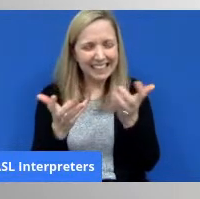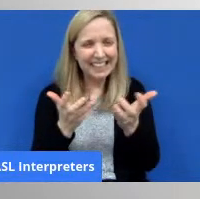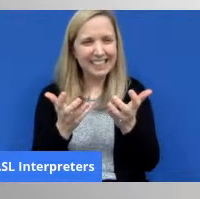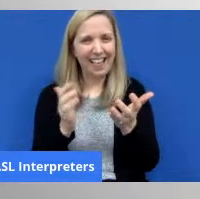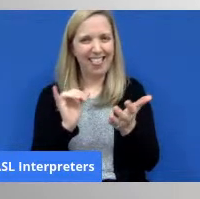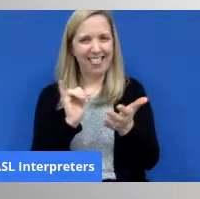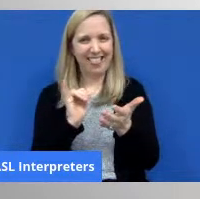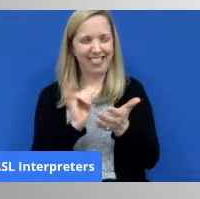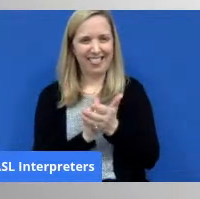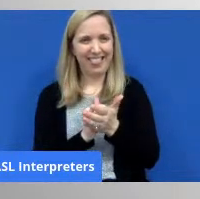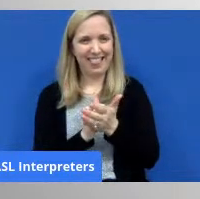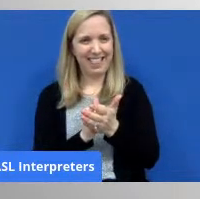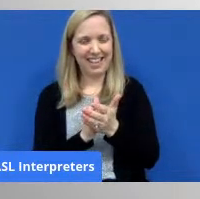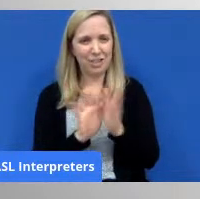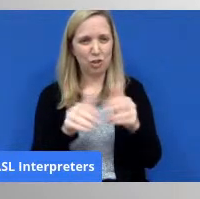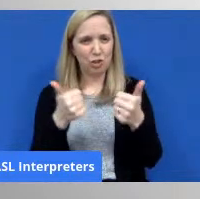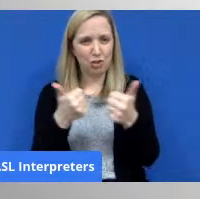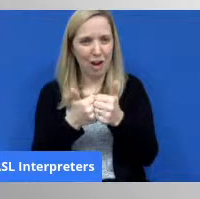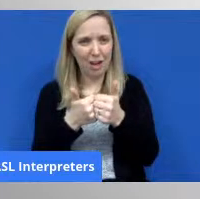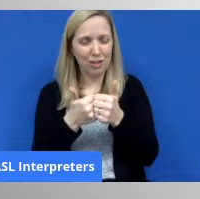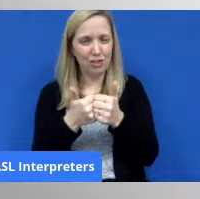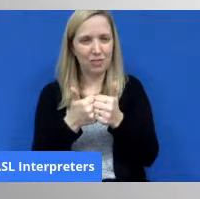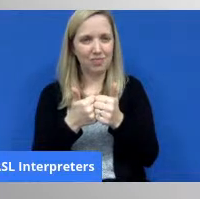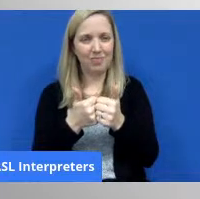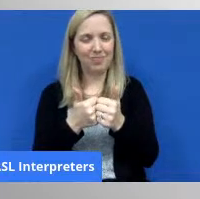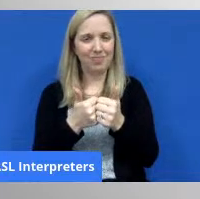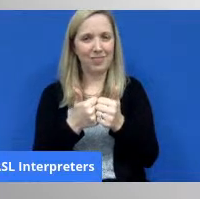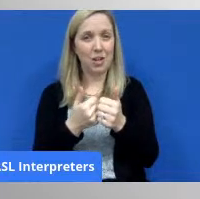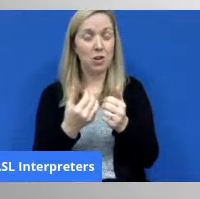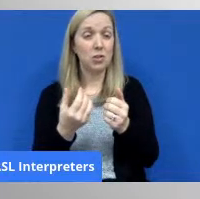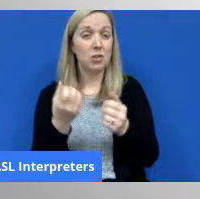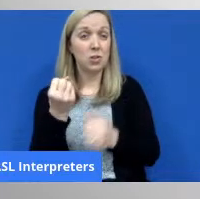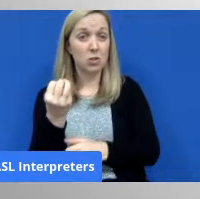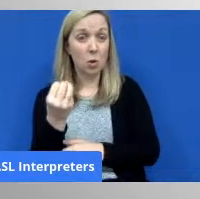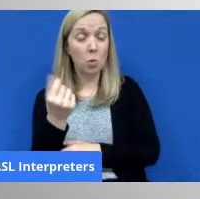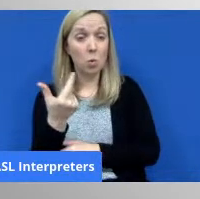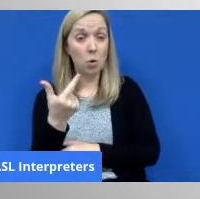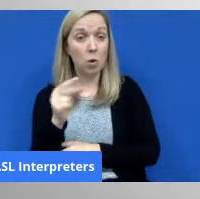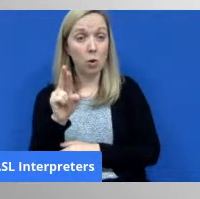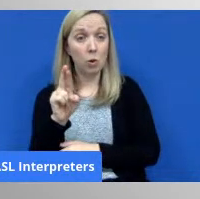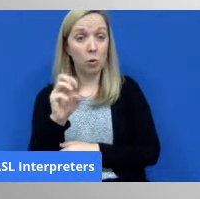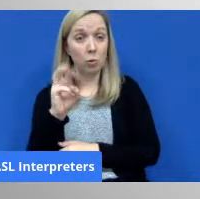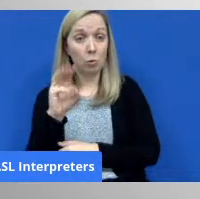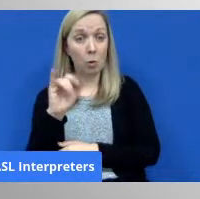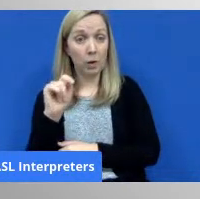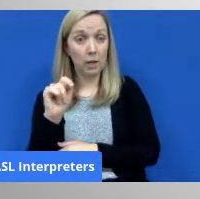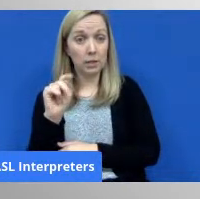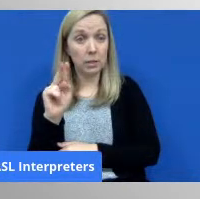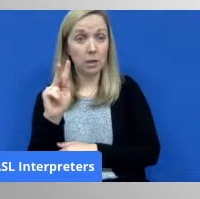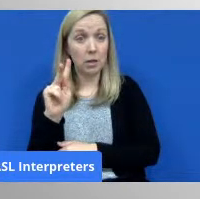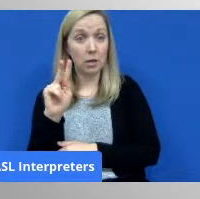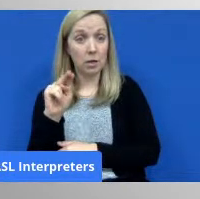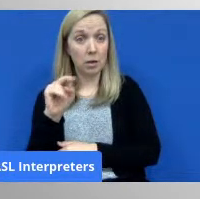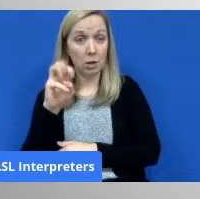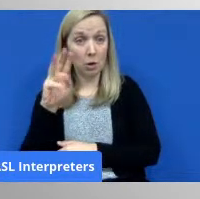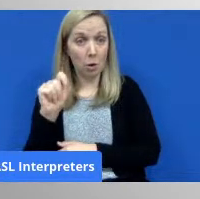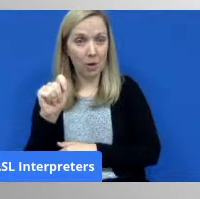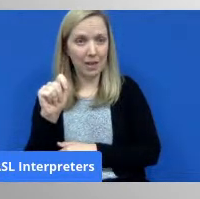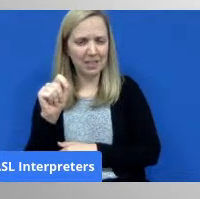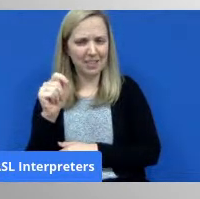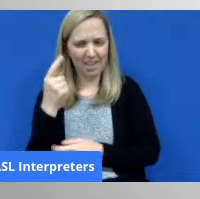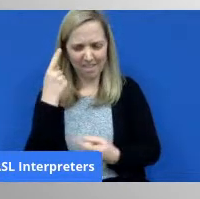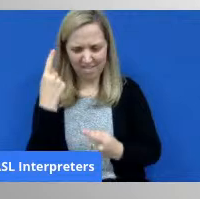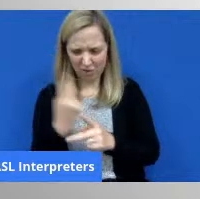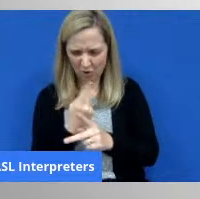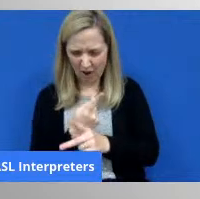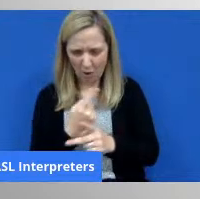been possible, and so Grow It Know It really had to rethink what was going to happen. And so we've started to move into after-school